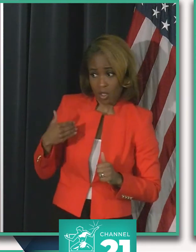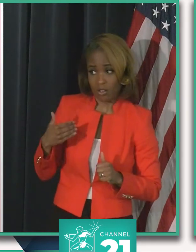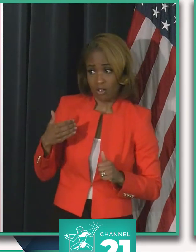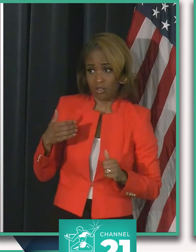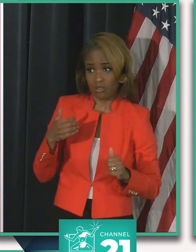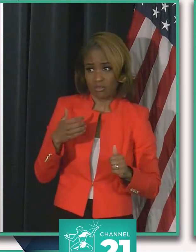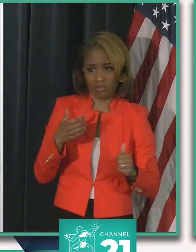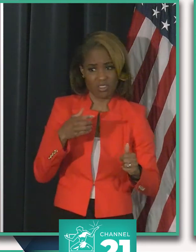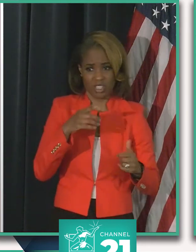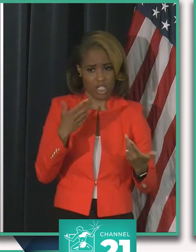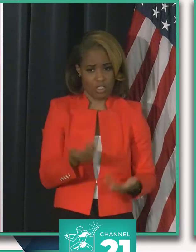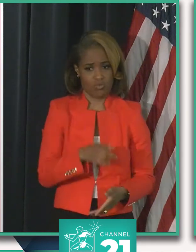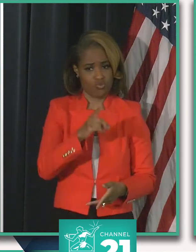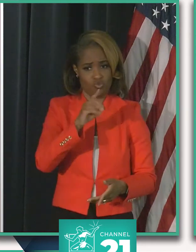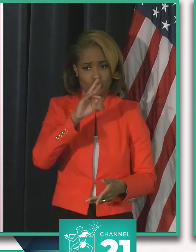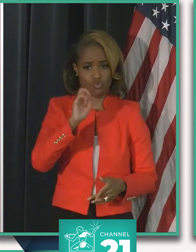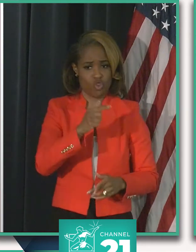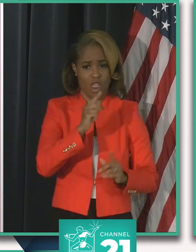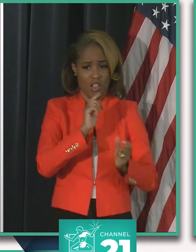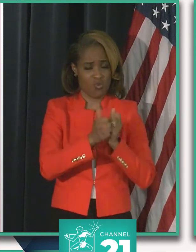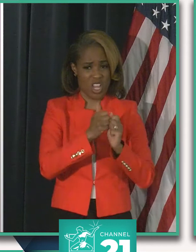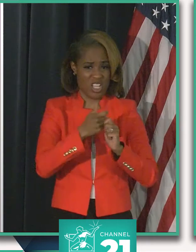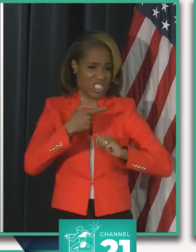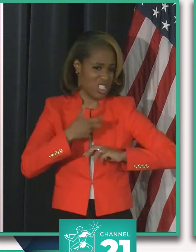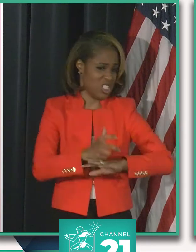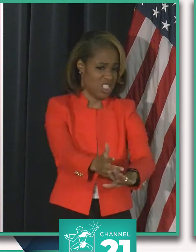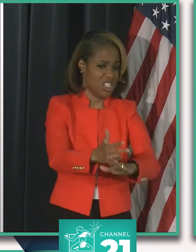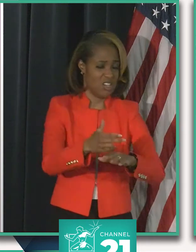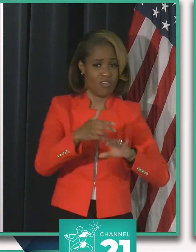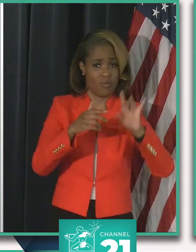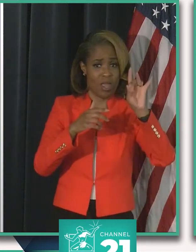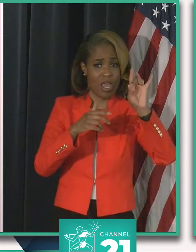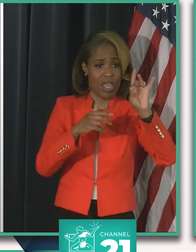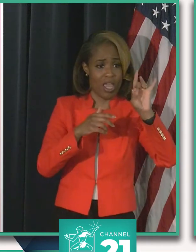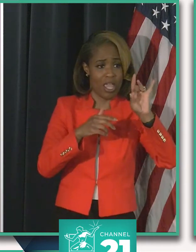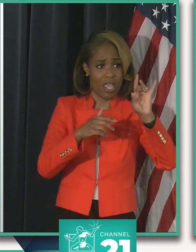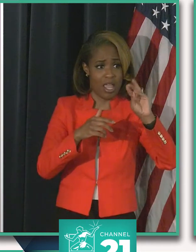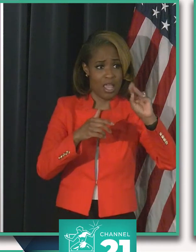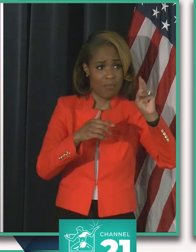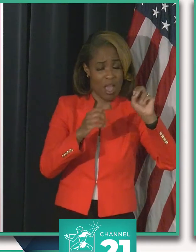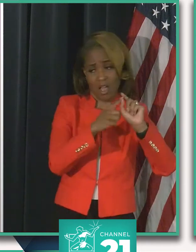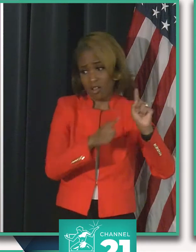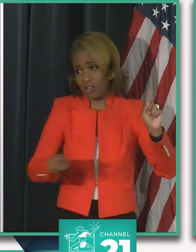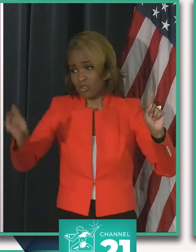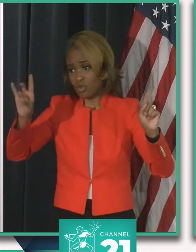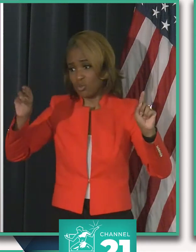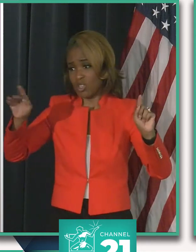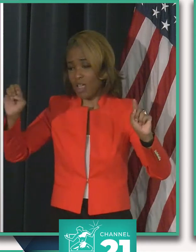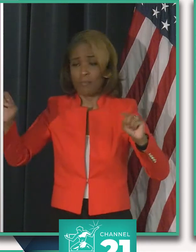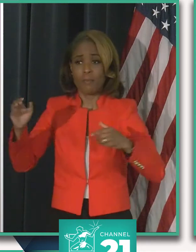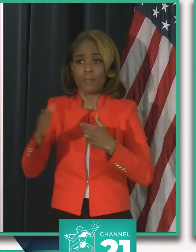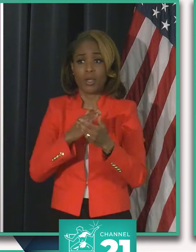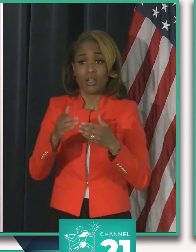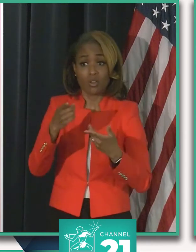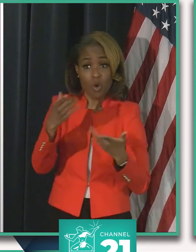drag over here. They drag race in our street. So do you have speed from 8 mile to 7 mile? Do you have speed? But anyway, now?